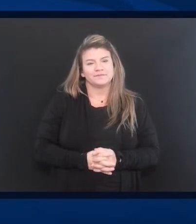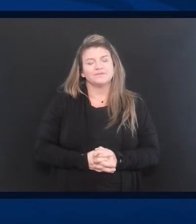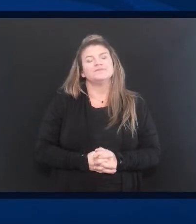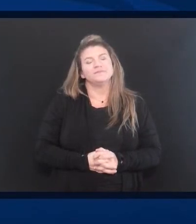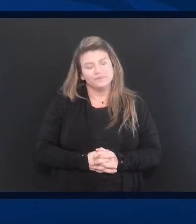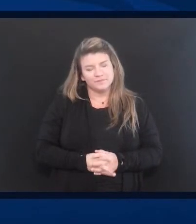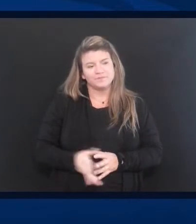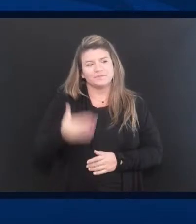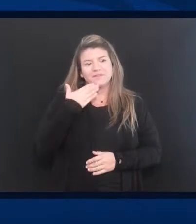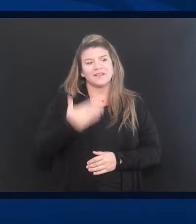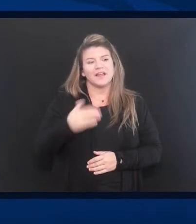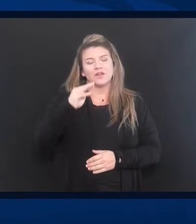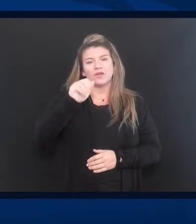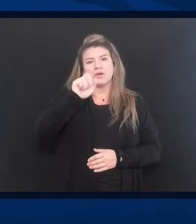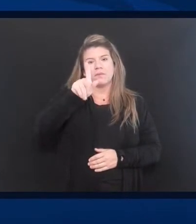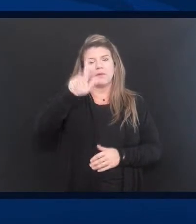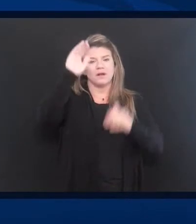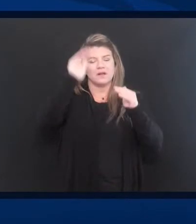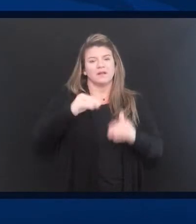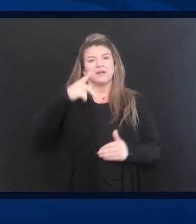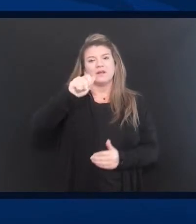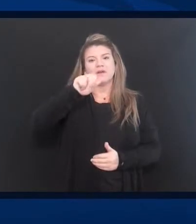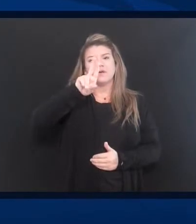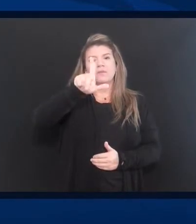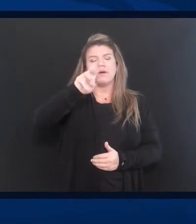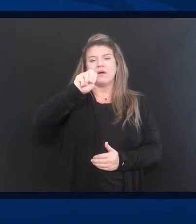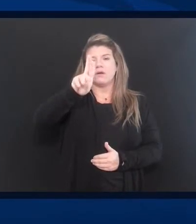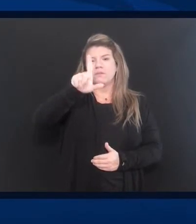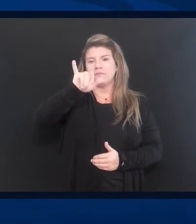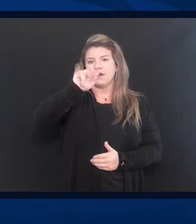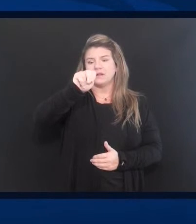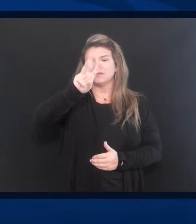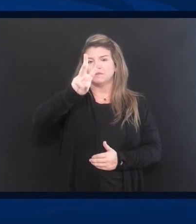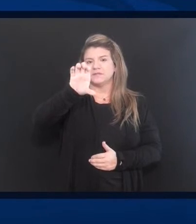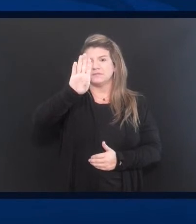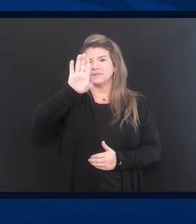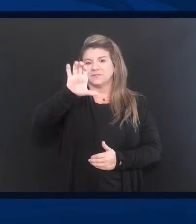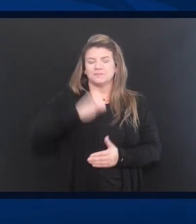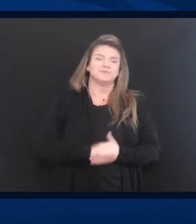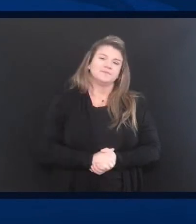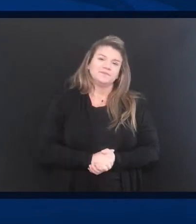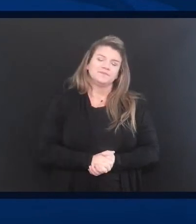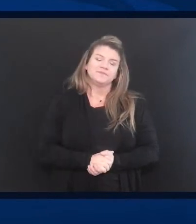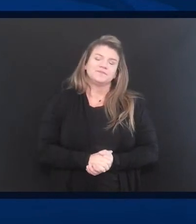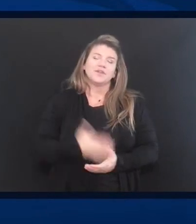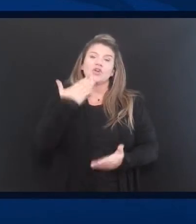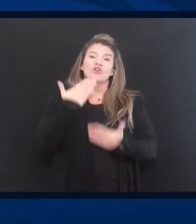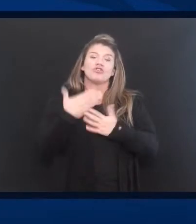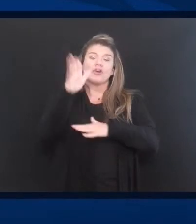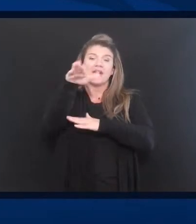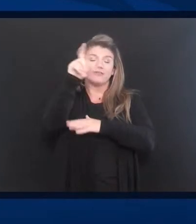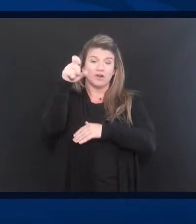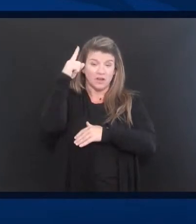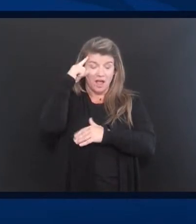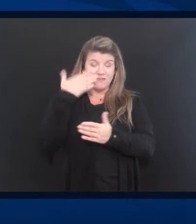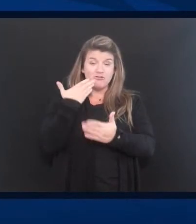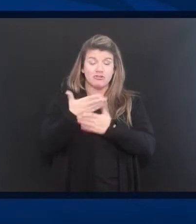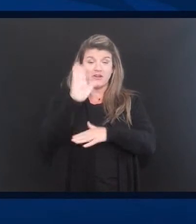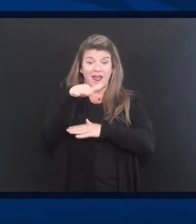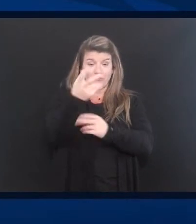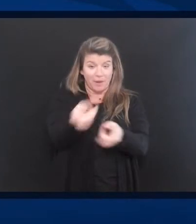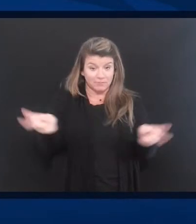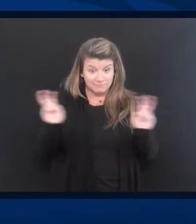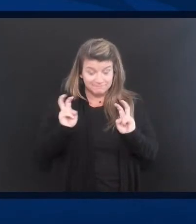Thank you, Mark. Next, we'll go to Paul Mullen with WCBC. Good afternoon, Governor. Good afternoon,